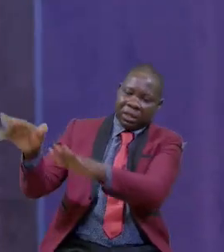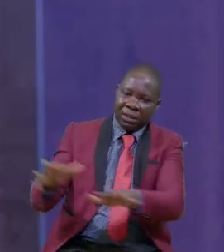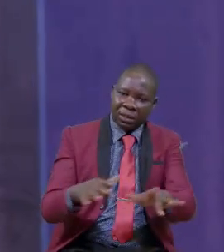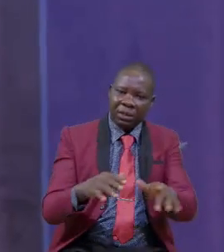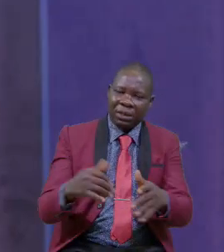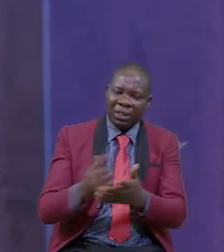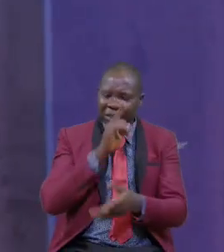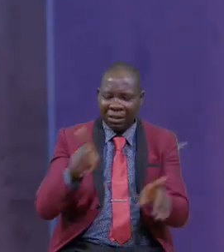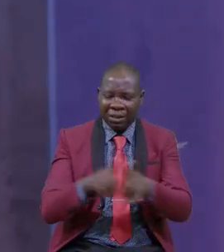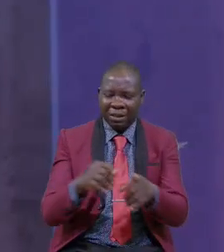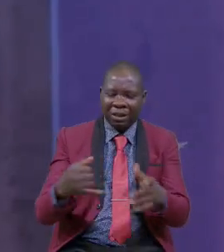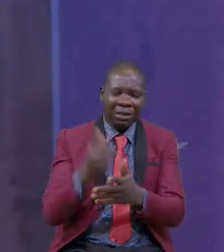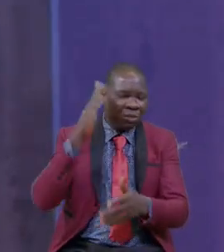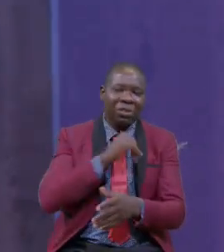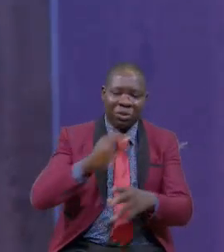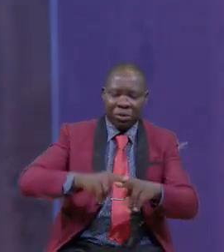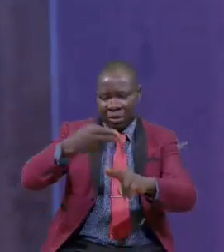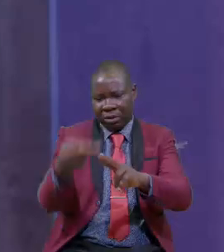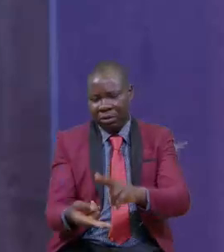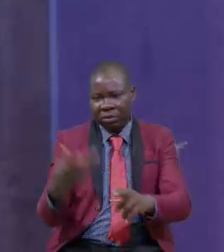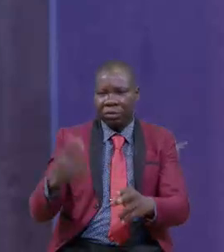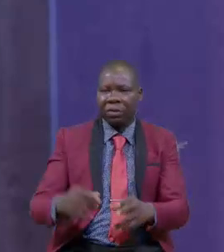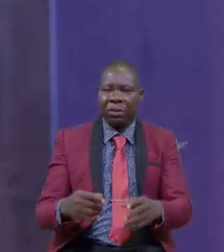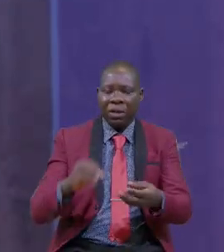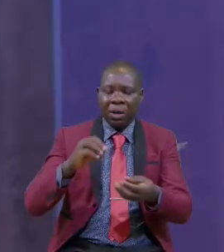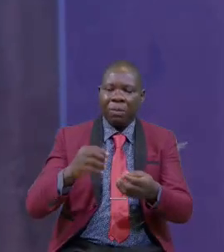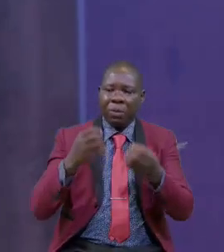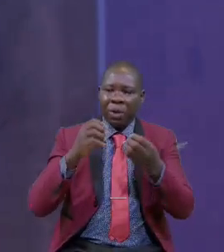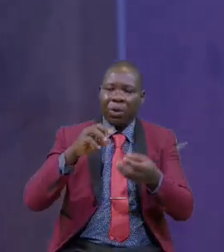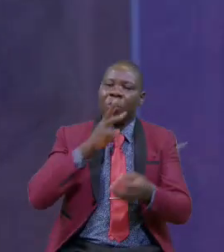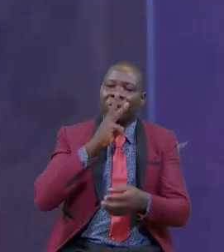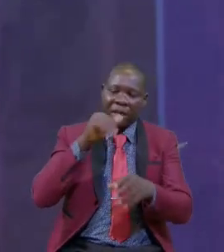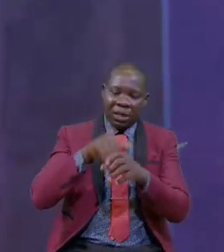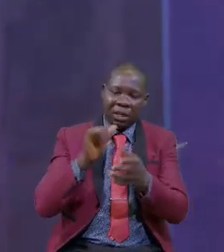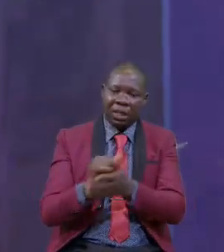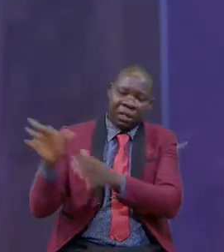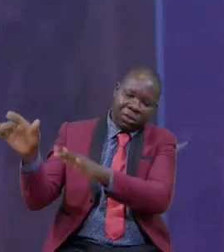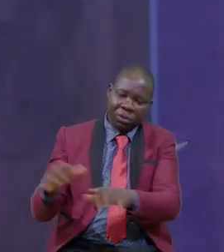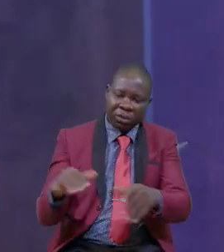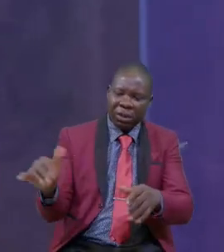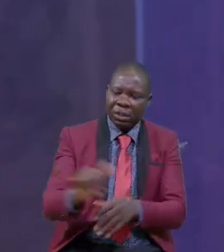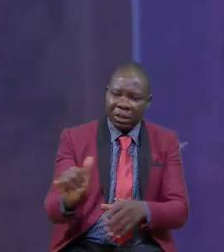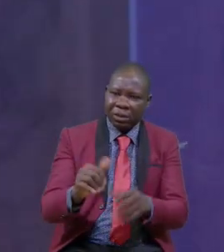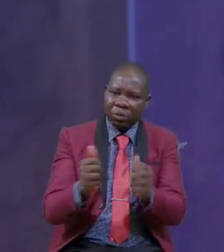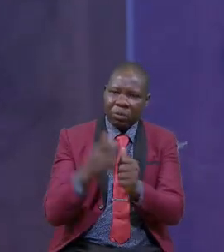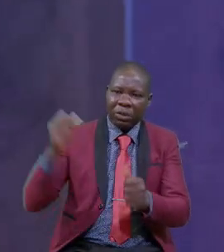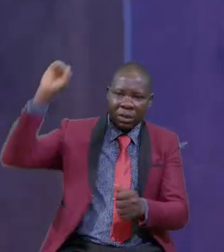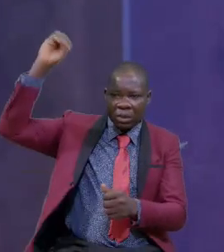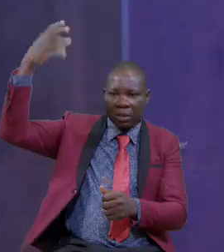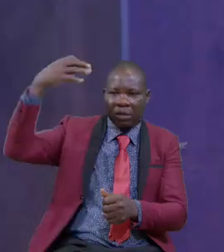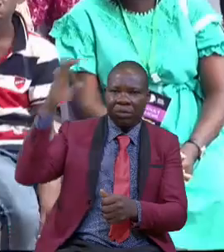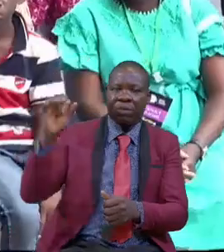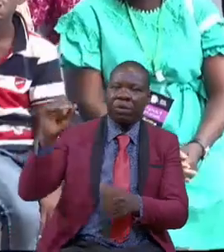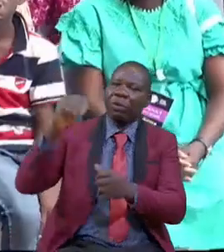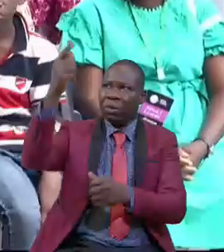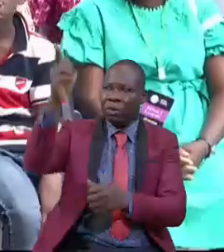the volume of water in that ocean. The same thing with the grace of God. You can have as much as you